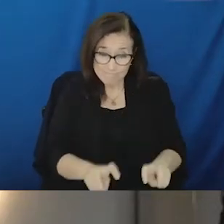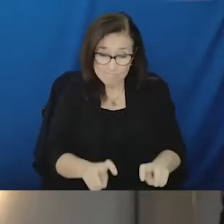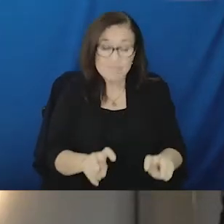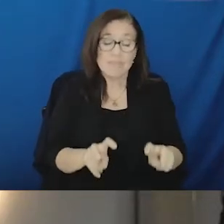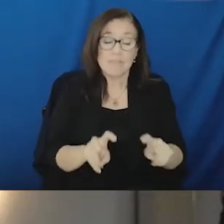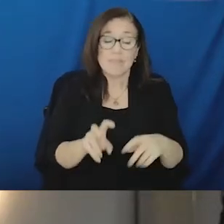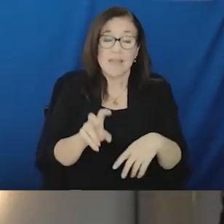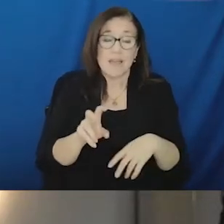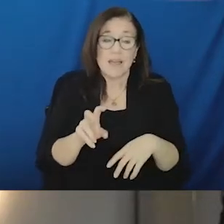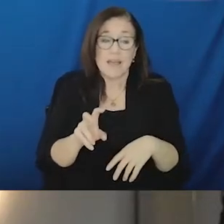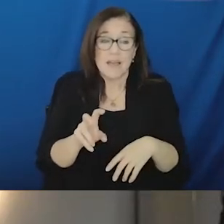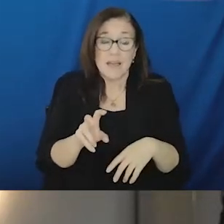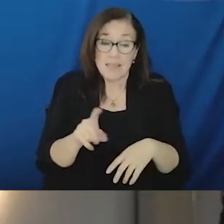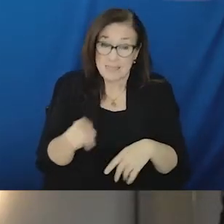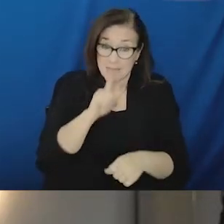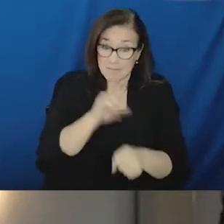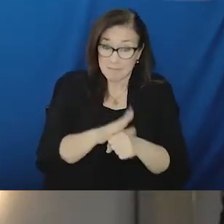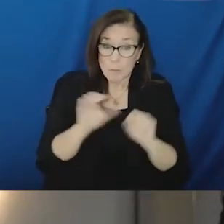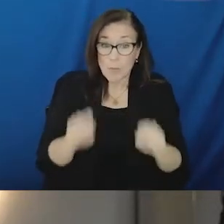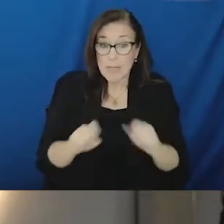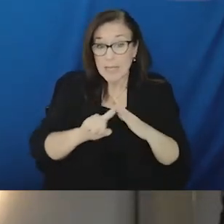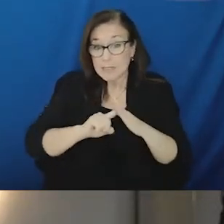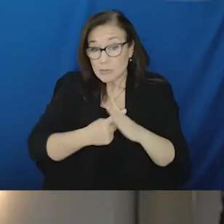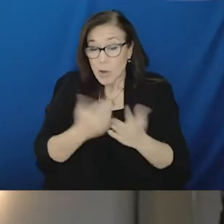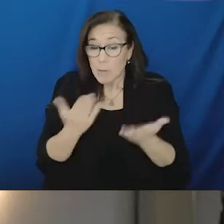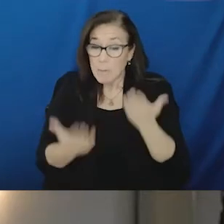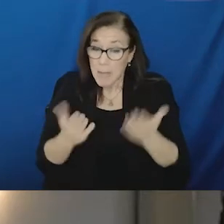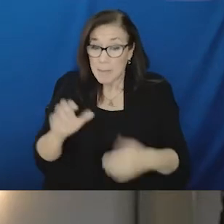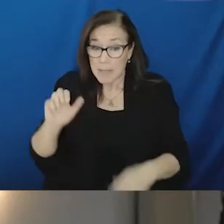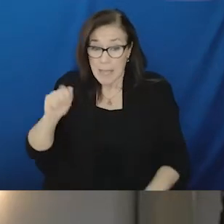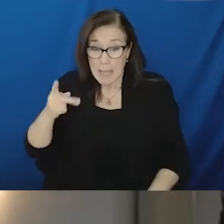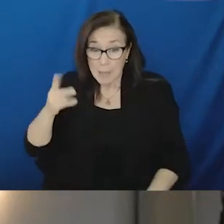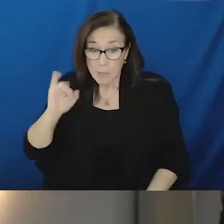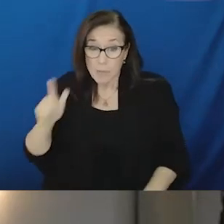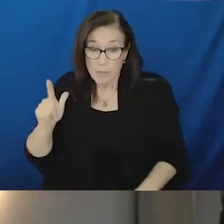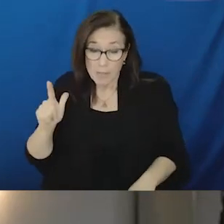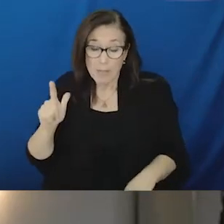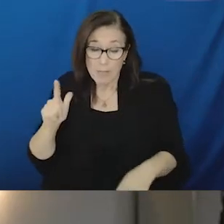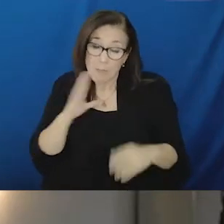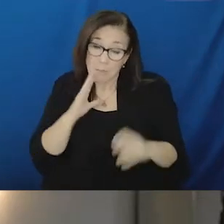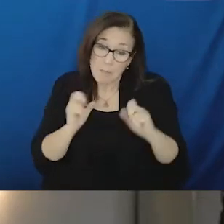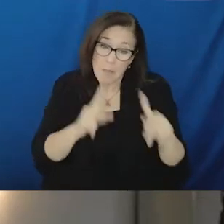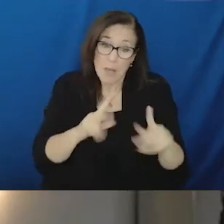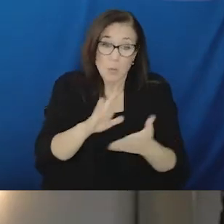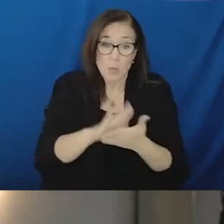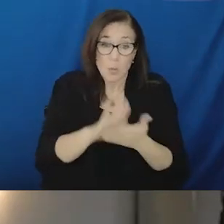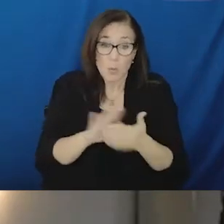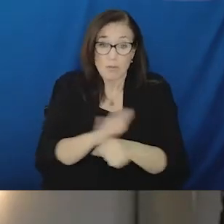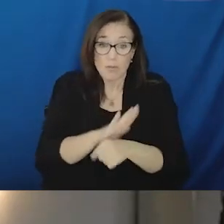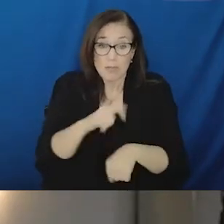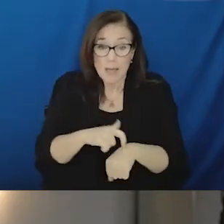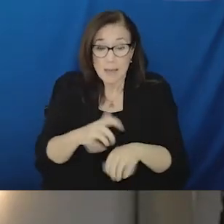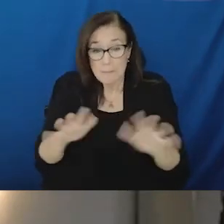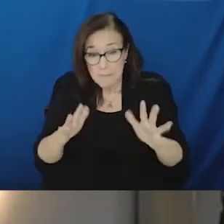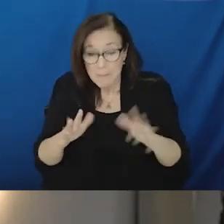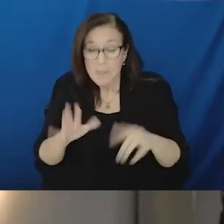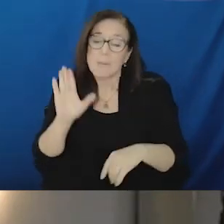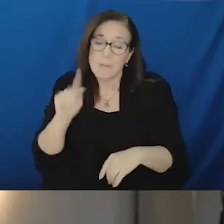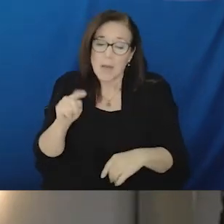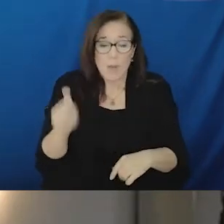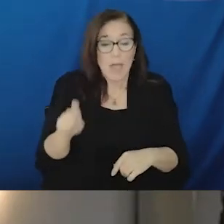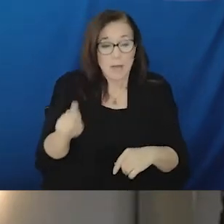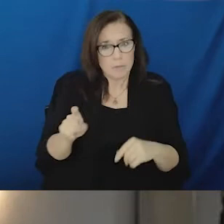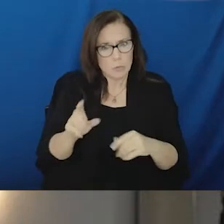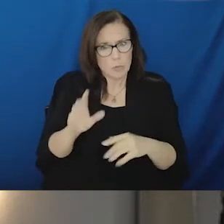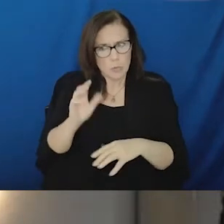could potentially start as soon as sometime in April. But of course, we'll need to prepare our staff, prepare our teachers,